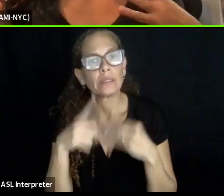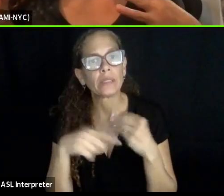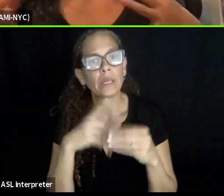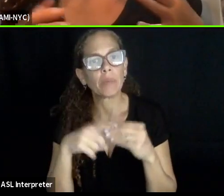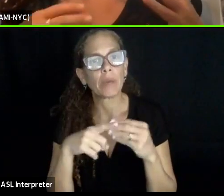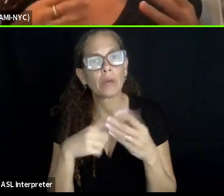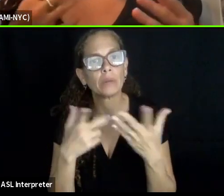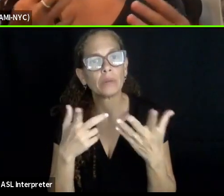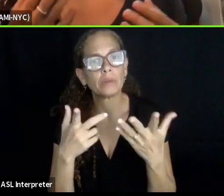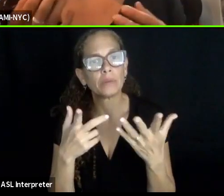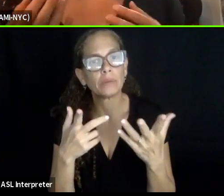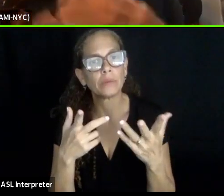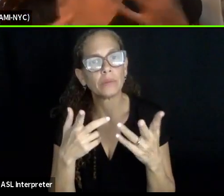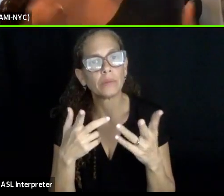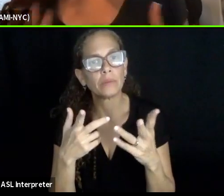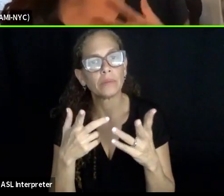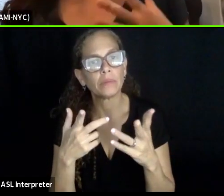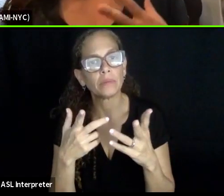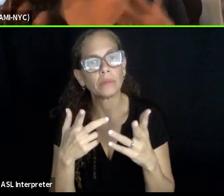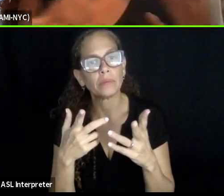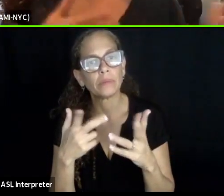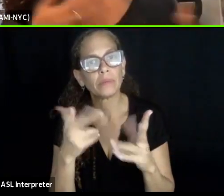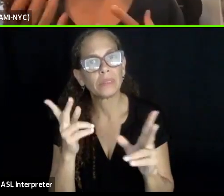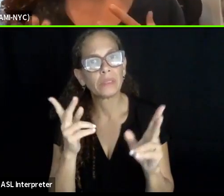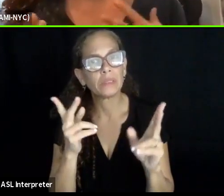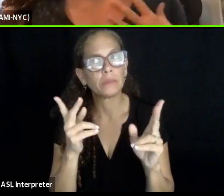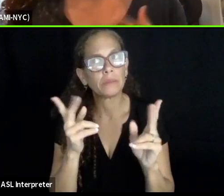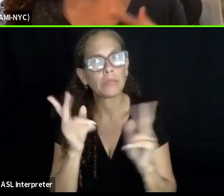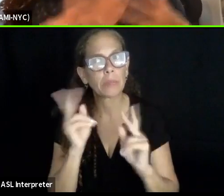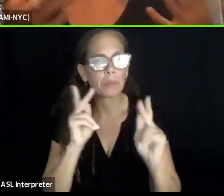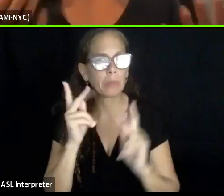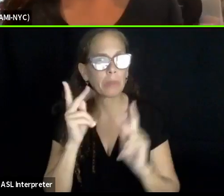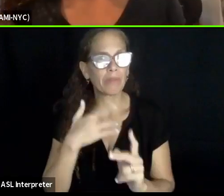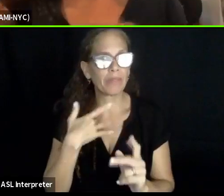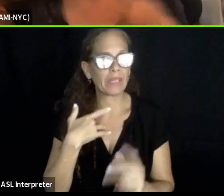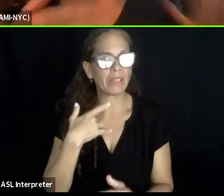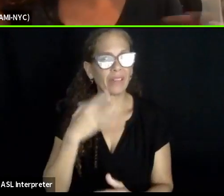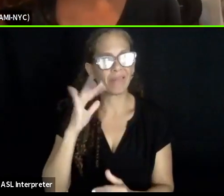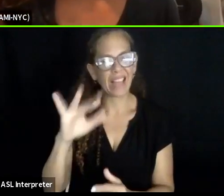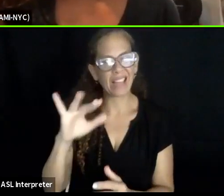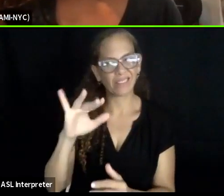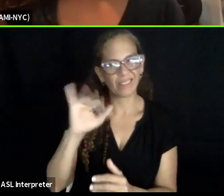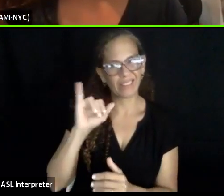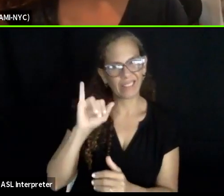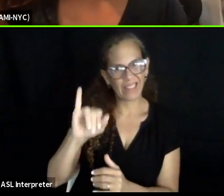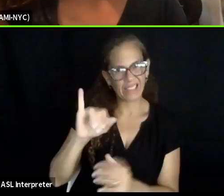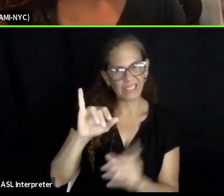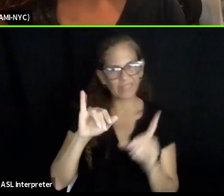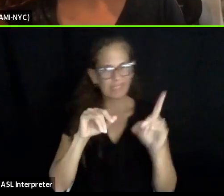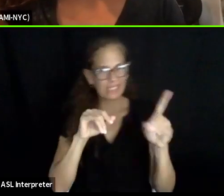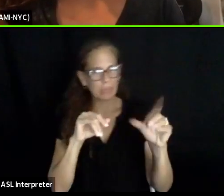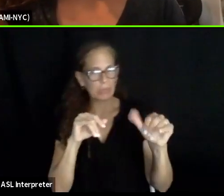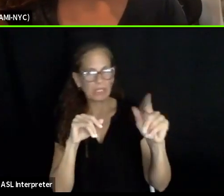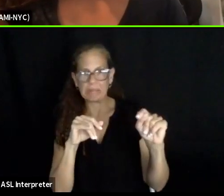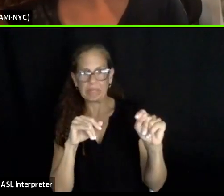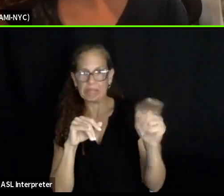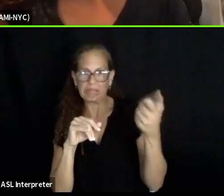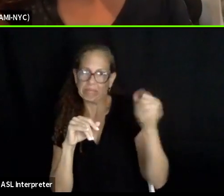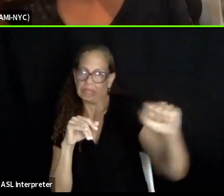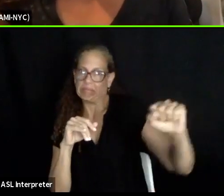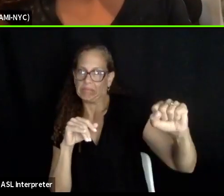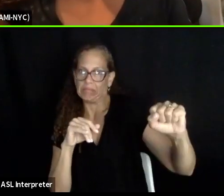folks that may be resistant to some of these ideas, or resistant to DBT in